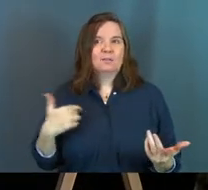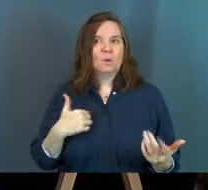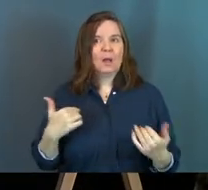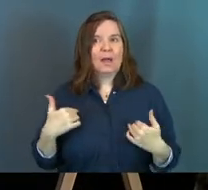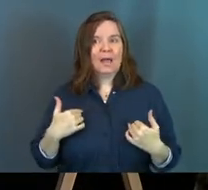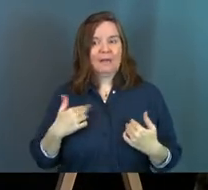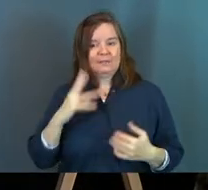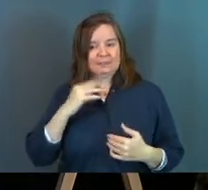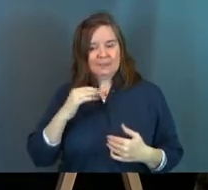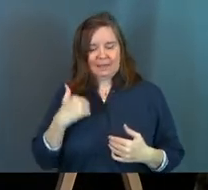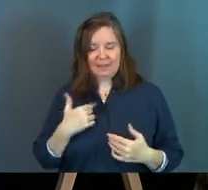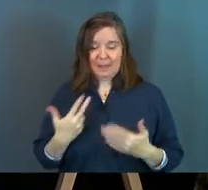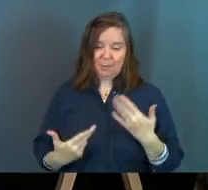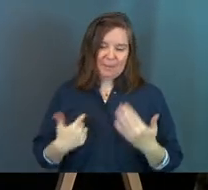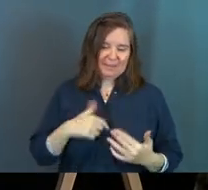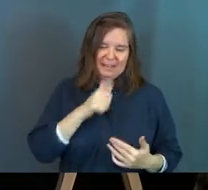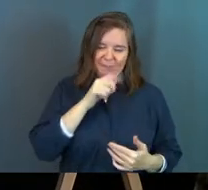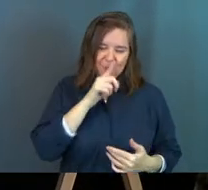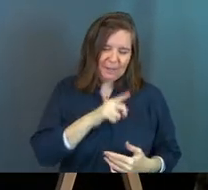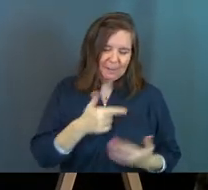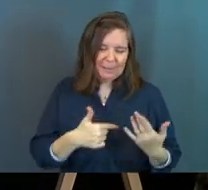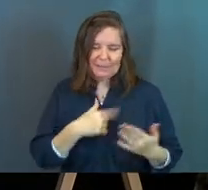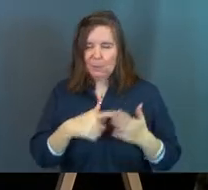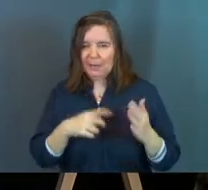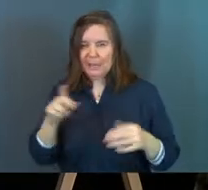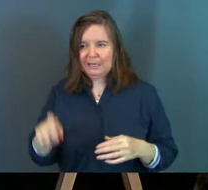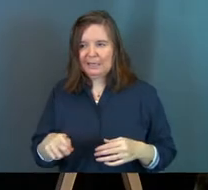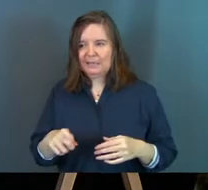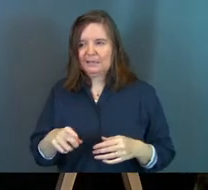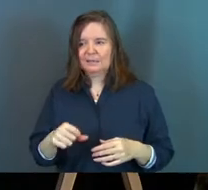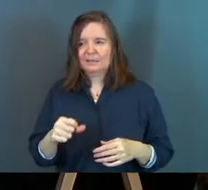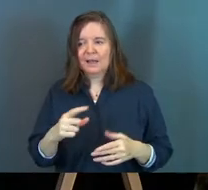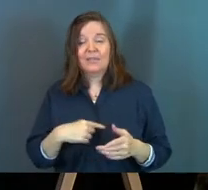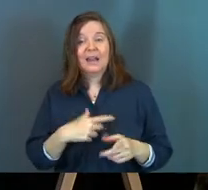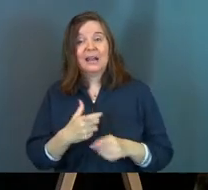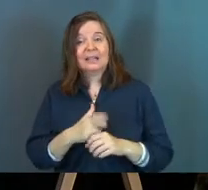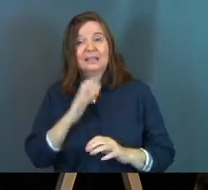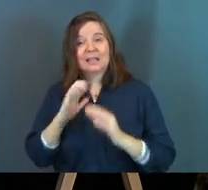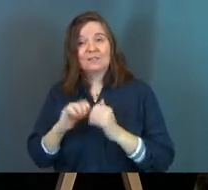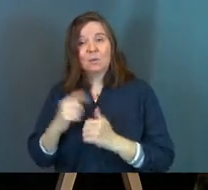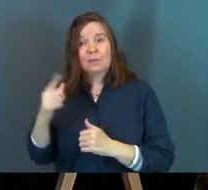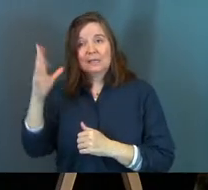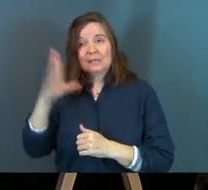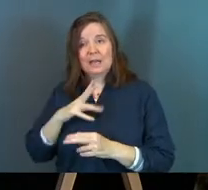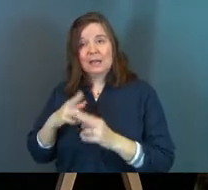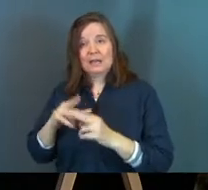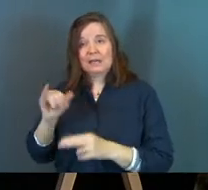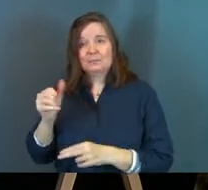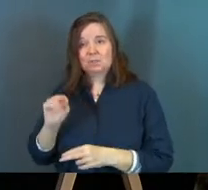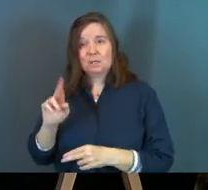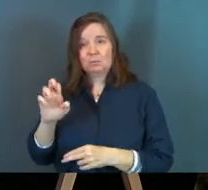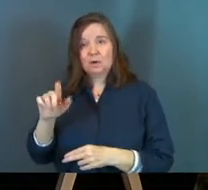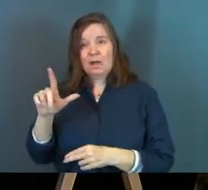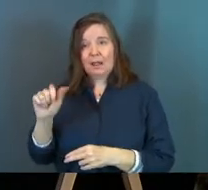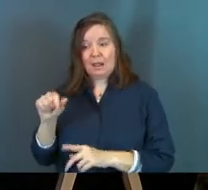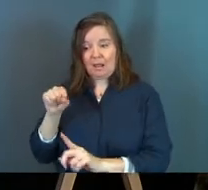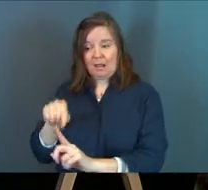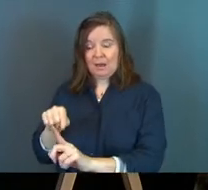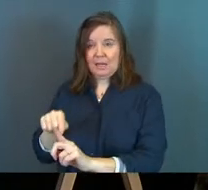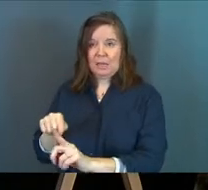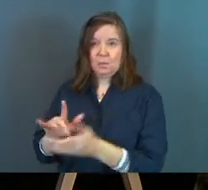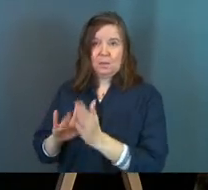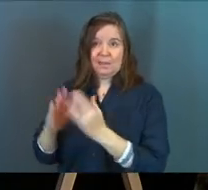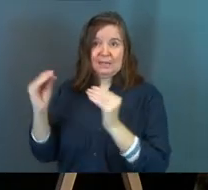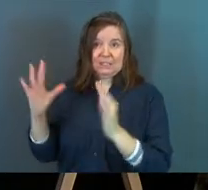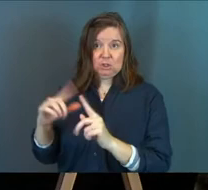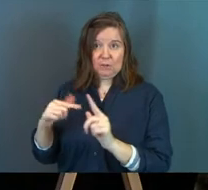So I have some experiences and I'm like, maybe this isn't for real. Maybe this isn't what I need and stuff like that. And I get in this conversation with this guy named Jim Ranella. And Jim was this